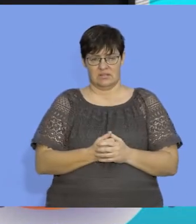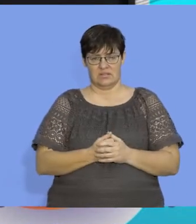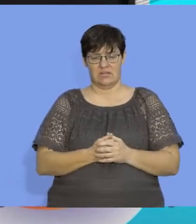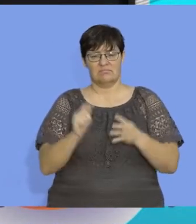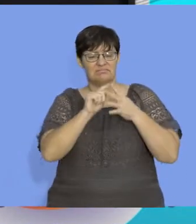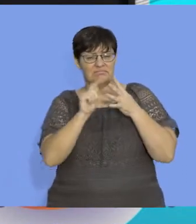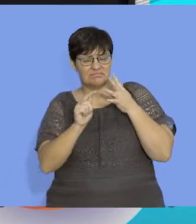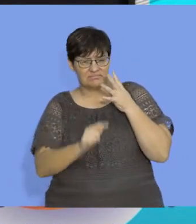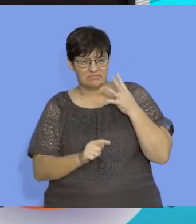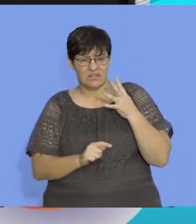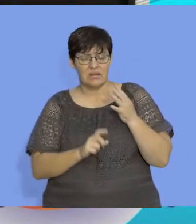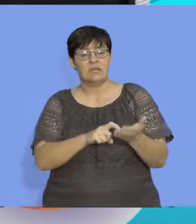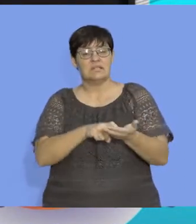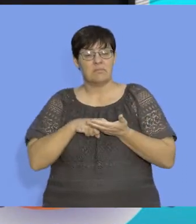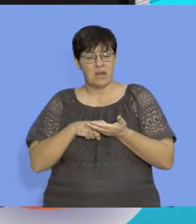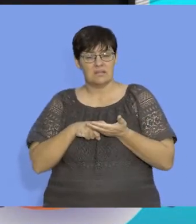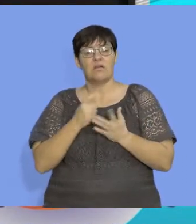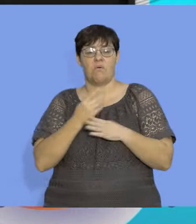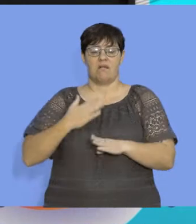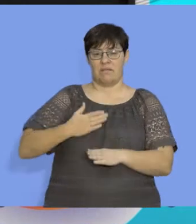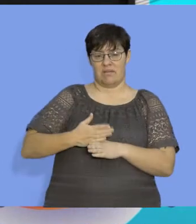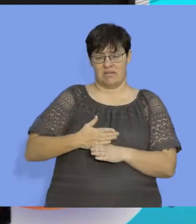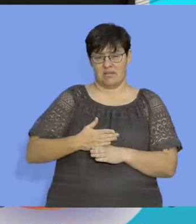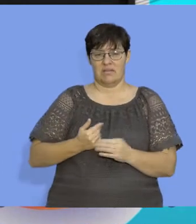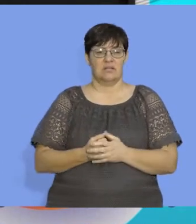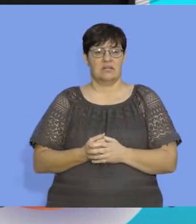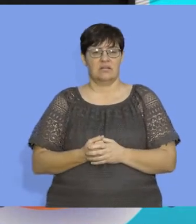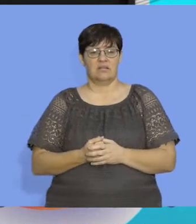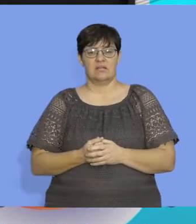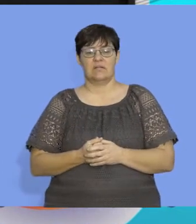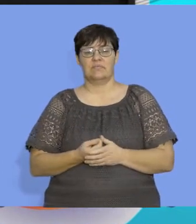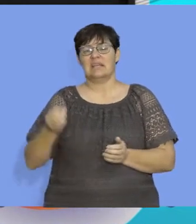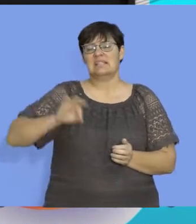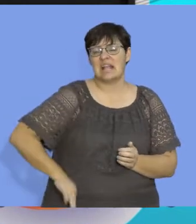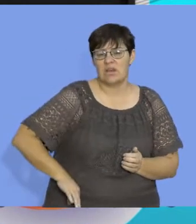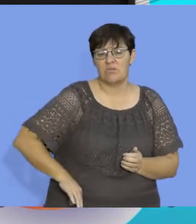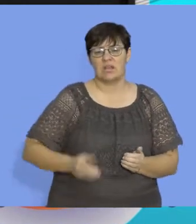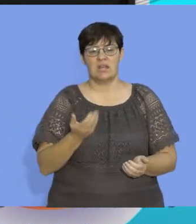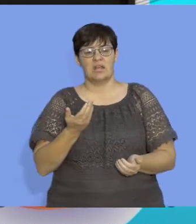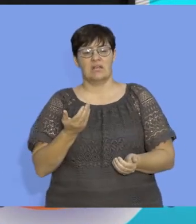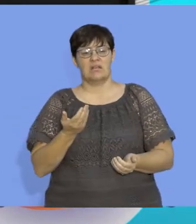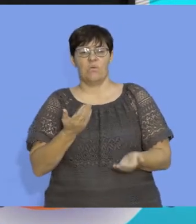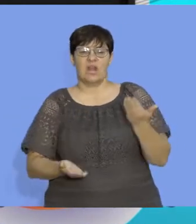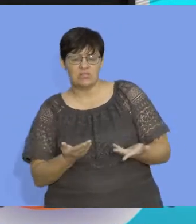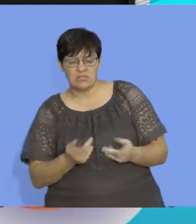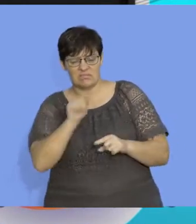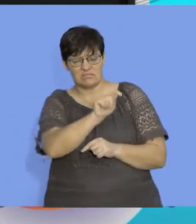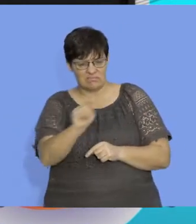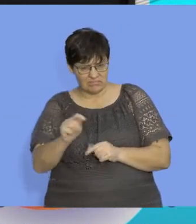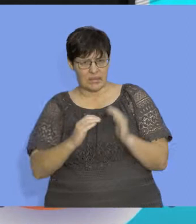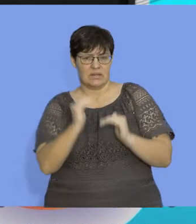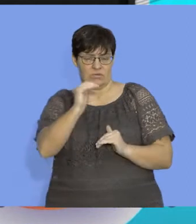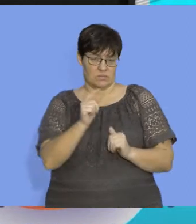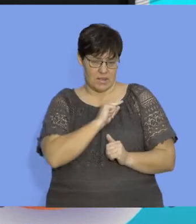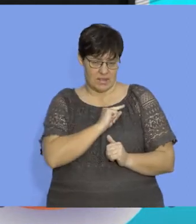demand from your labor, your salaries and wages will also increase, because obviously your